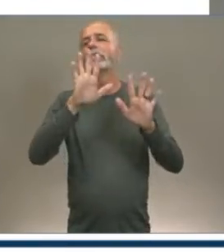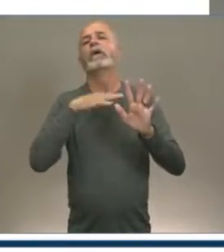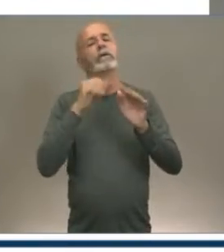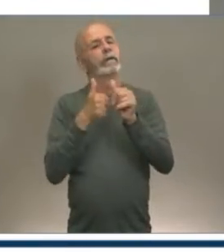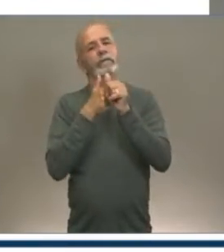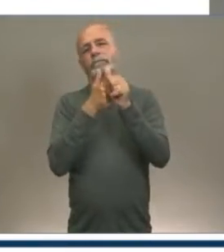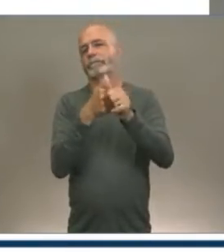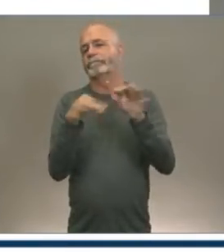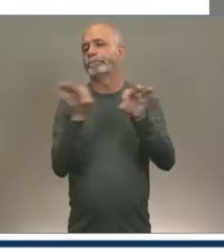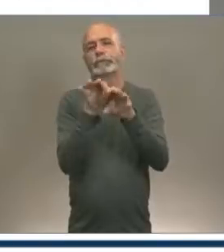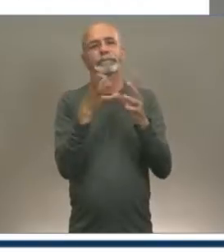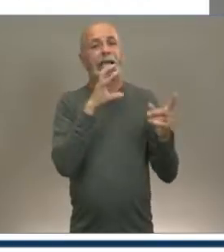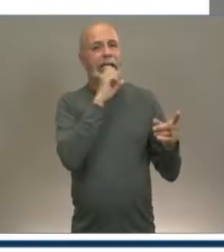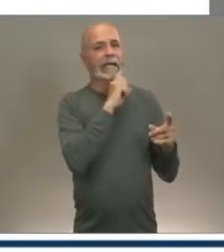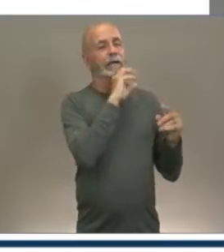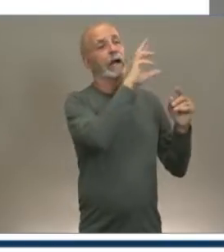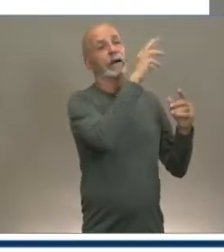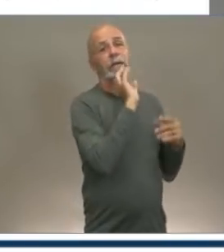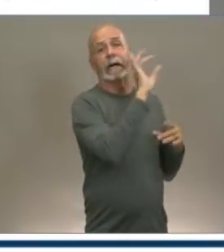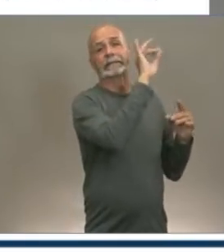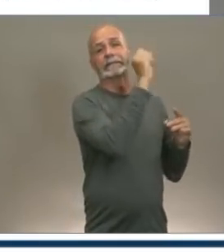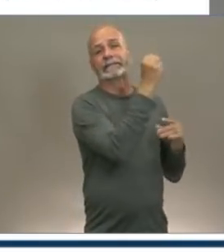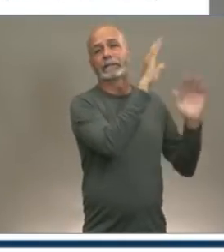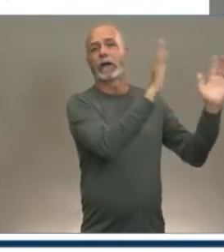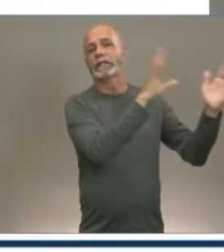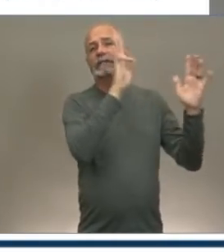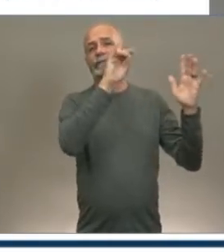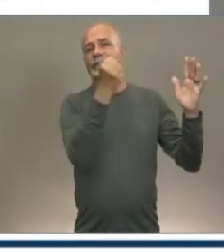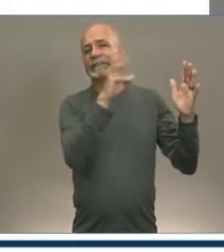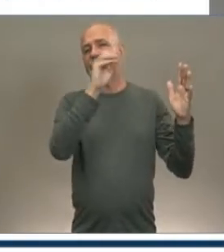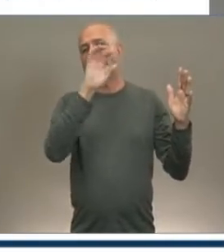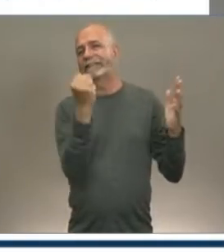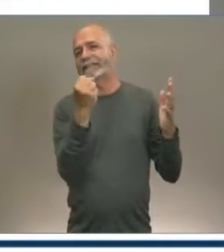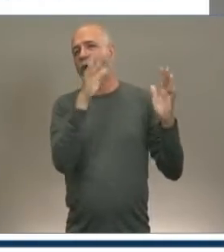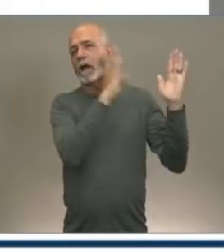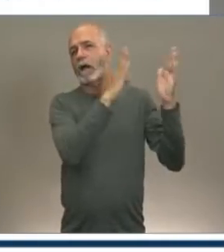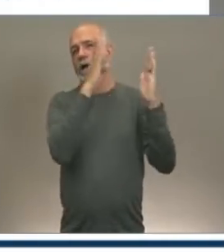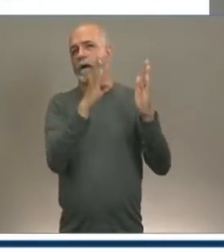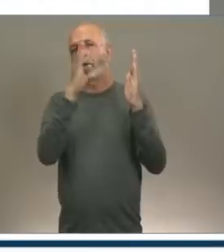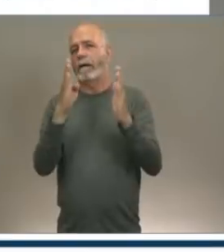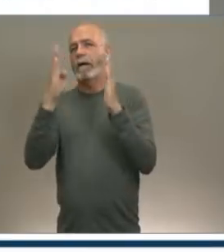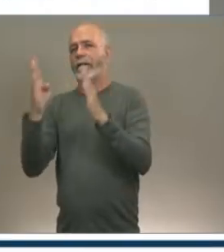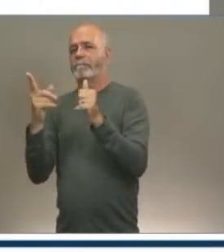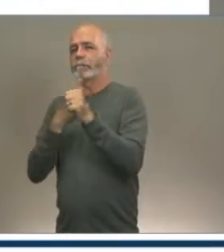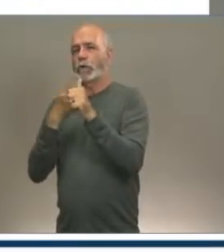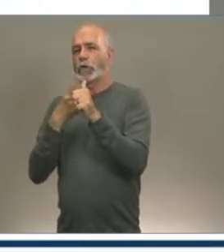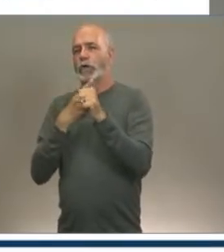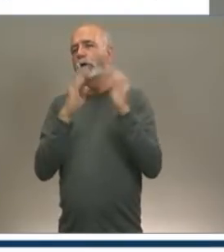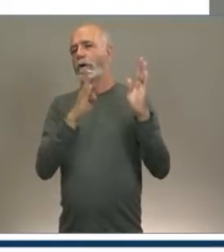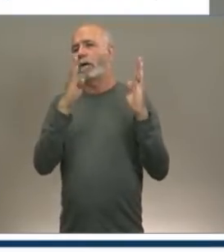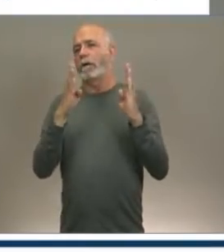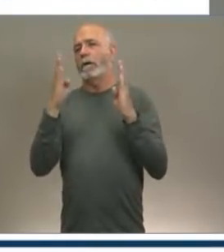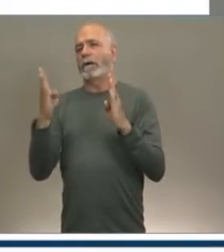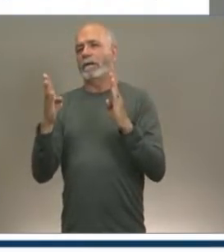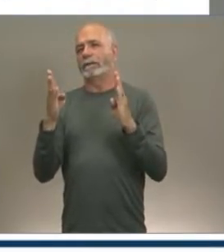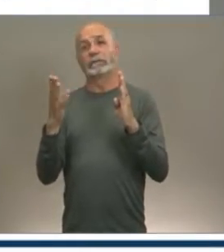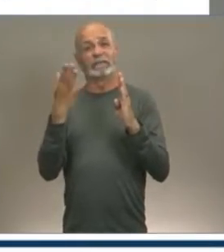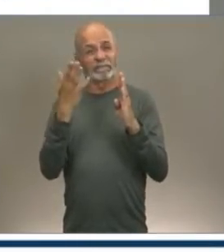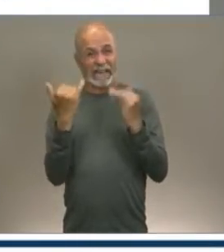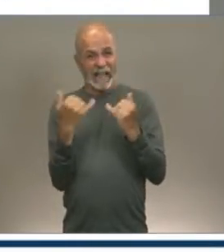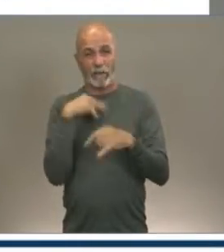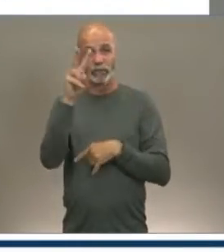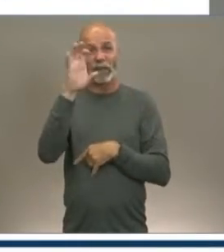people who are getting the first opportunity to rebook, of course, are going to be in the older age groups. And the number, we've had 200,000 Nova